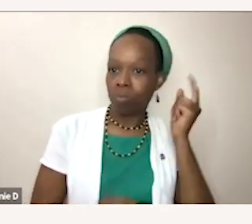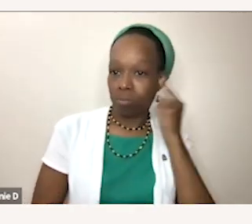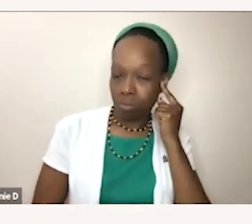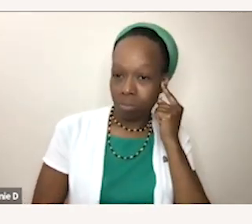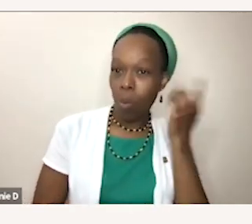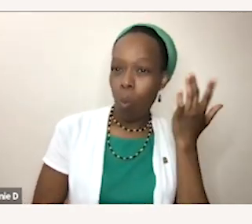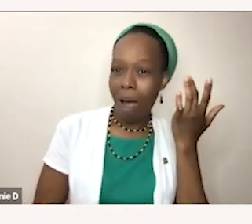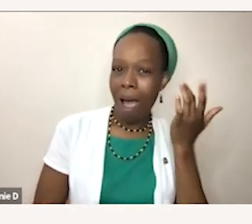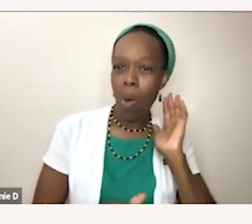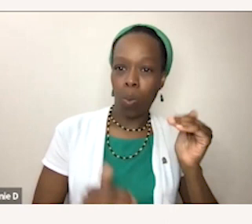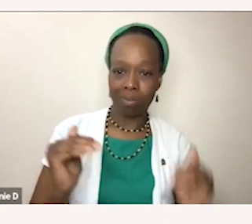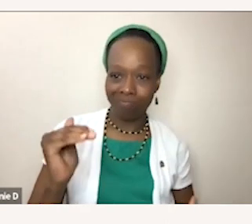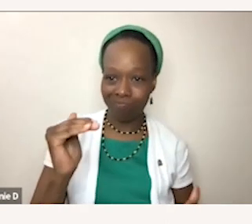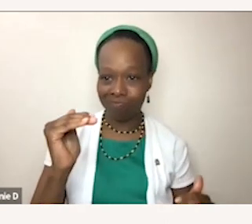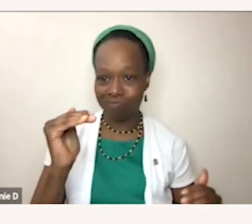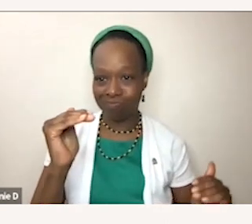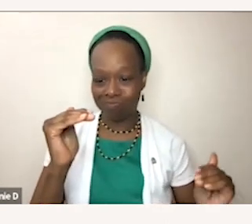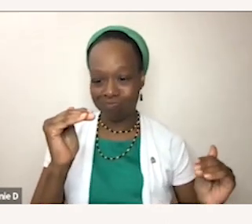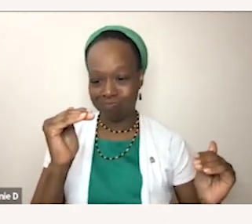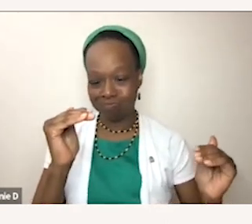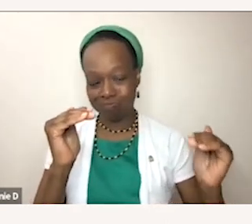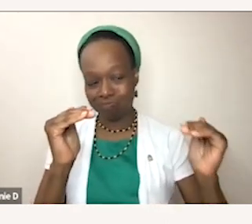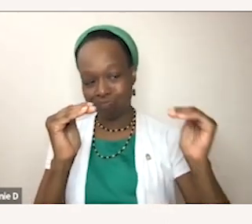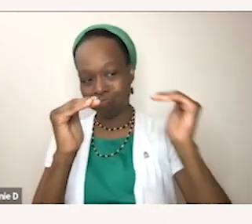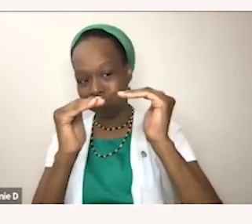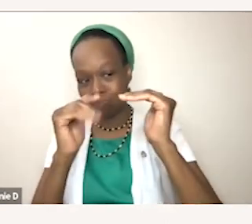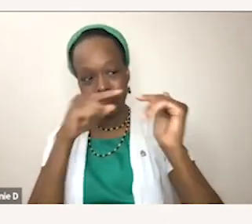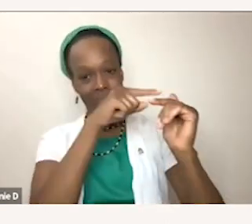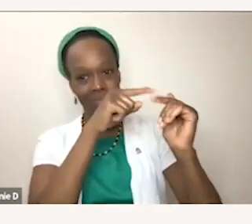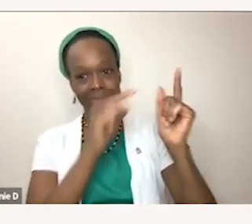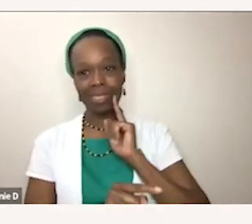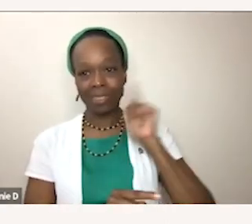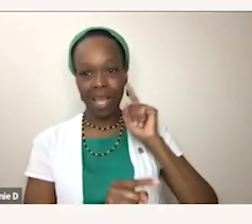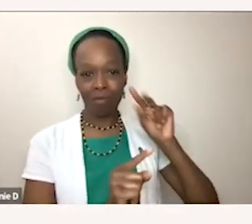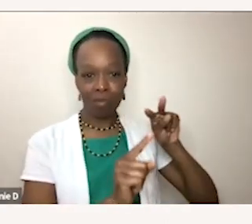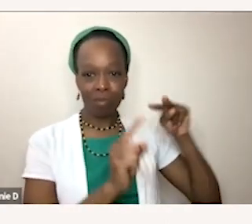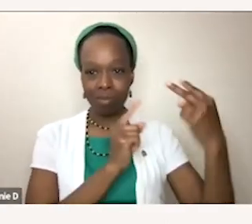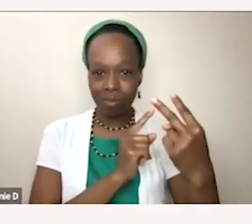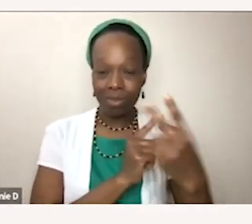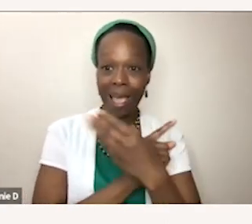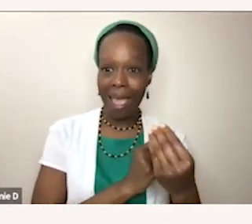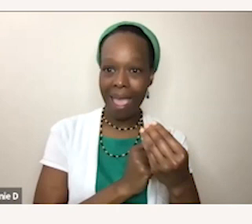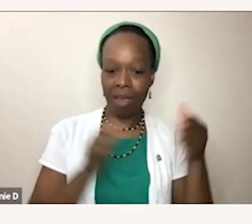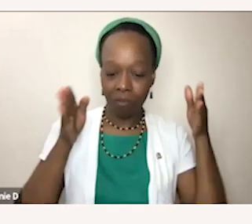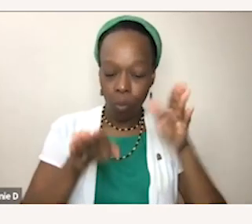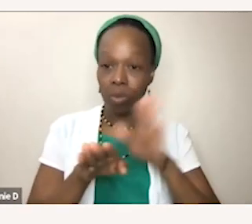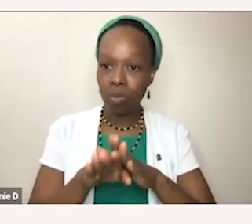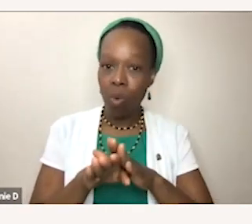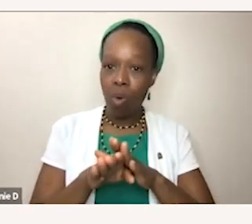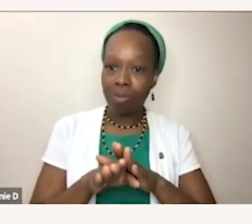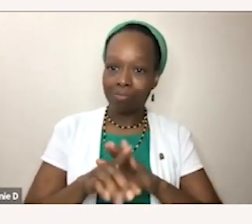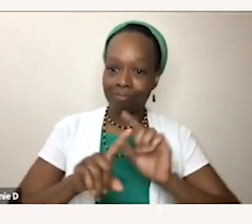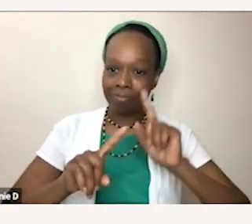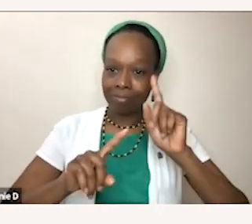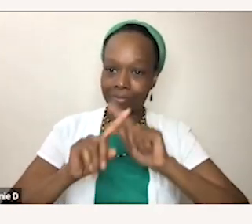to equalize the deaf perspective. It highlights the importance of representation as well. You know, we see so often, and we've spoken